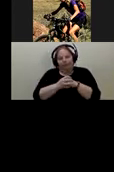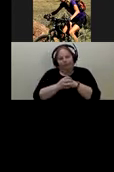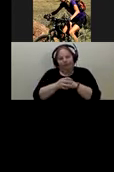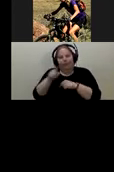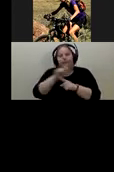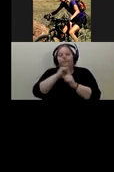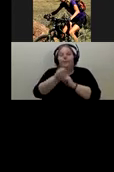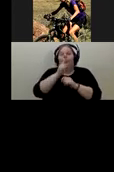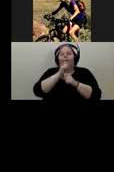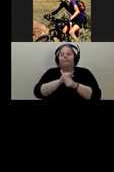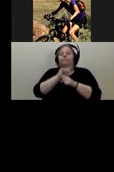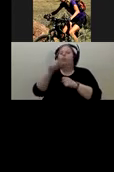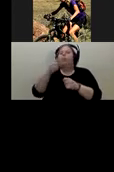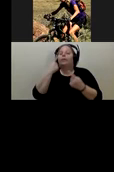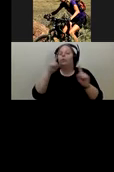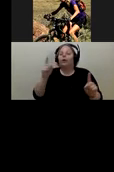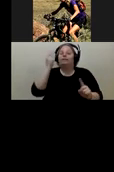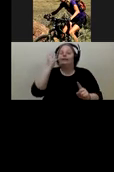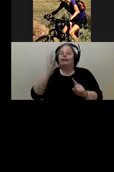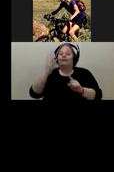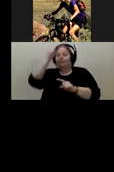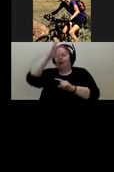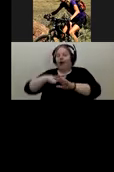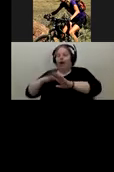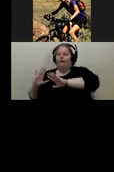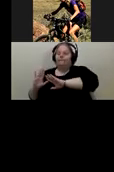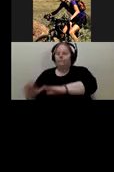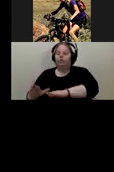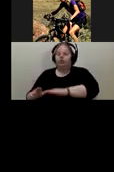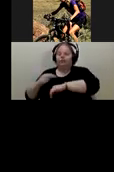only works if you push this guy over.